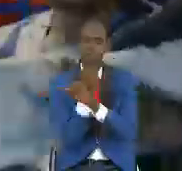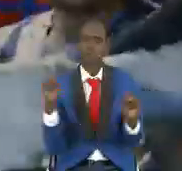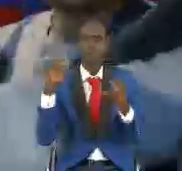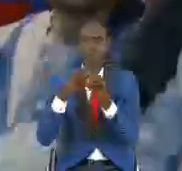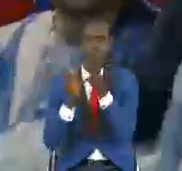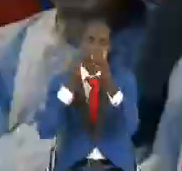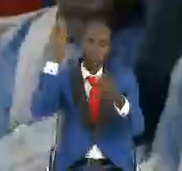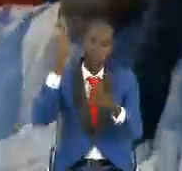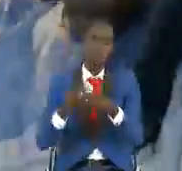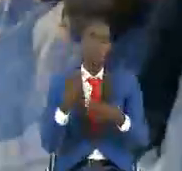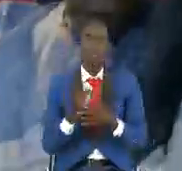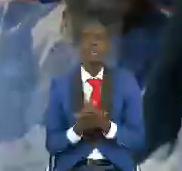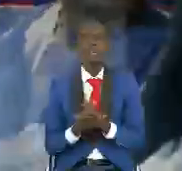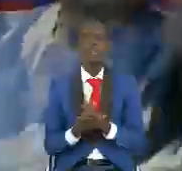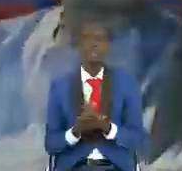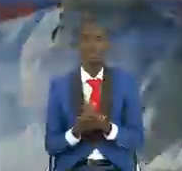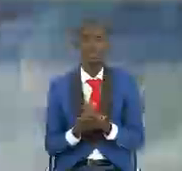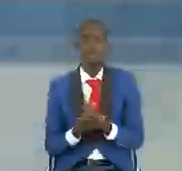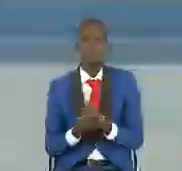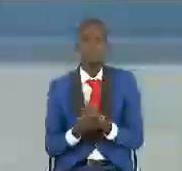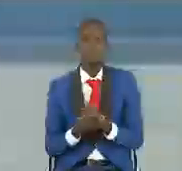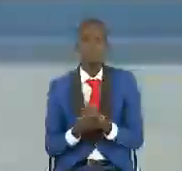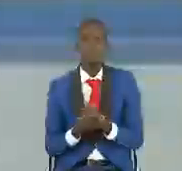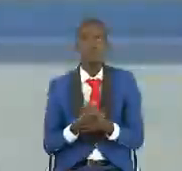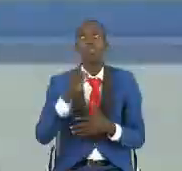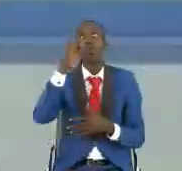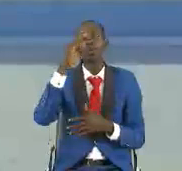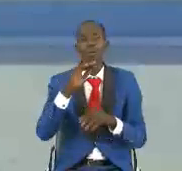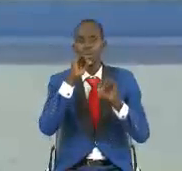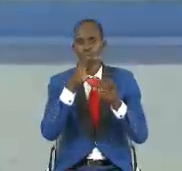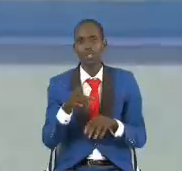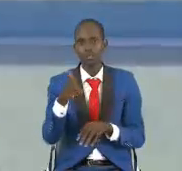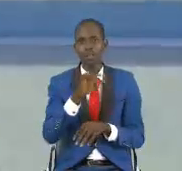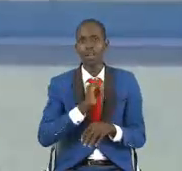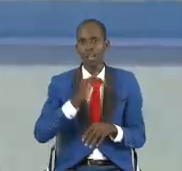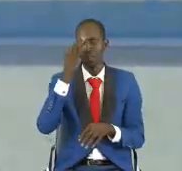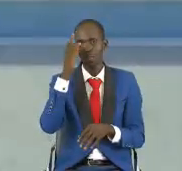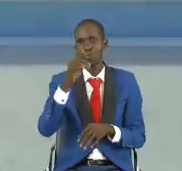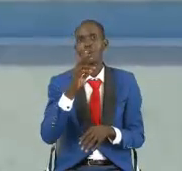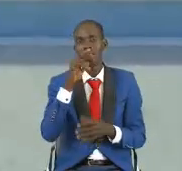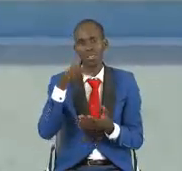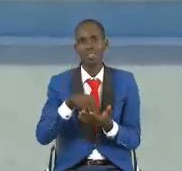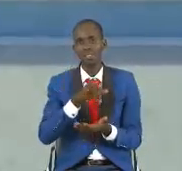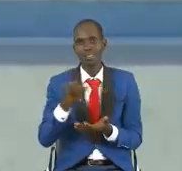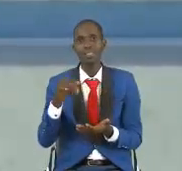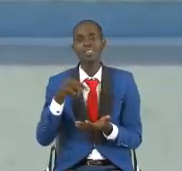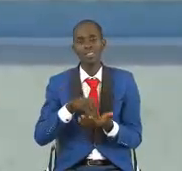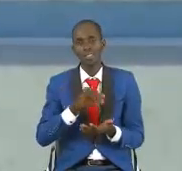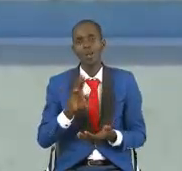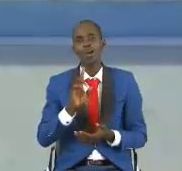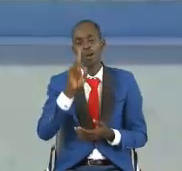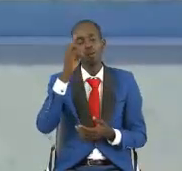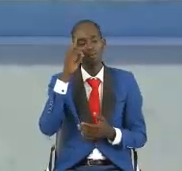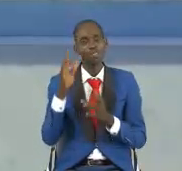Jesus' name. God bless you. I know you are standing up. It says stand up for Jesus, soldiers